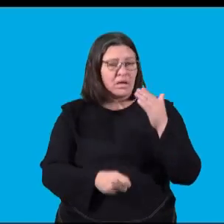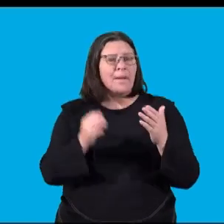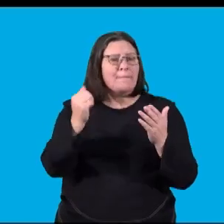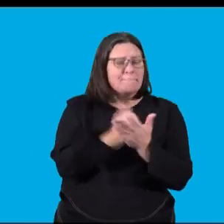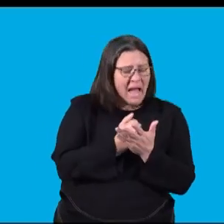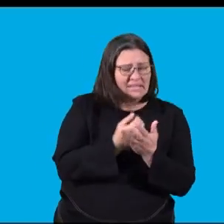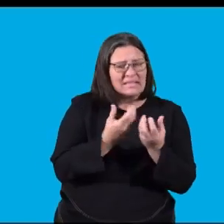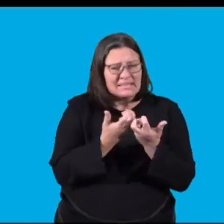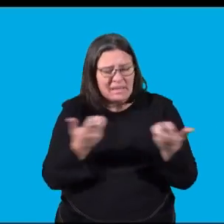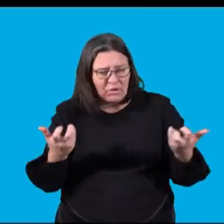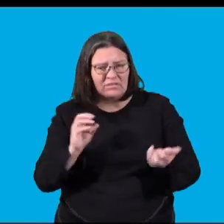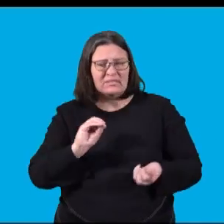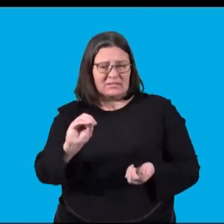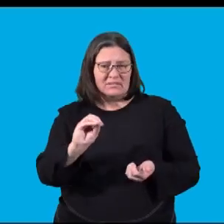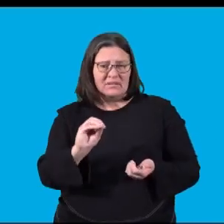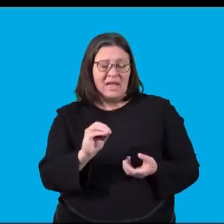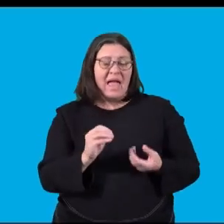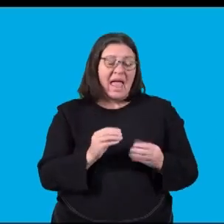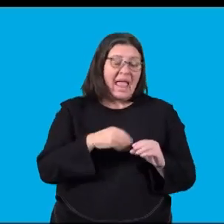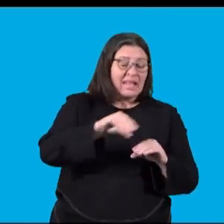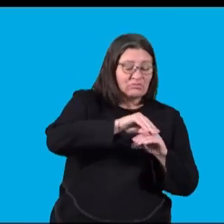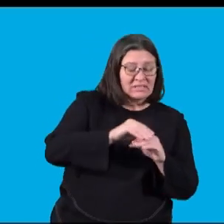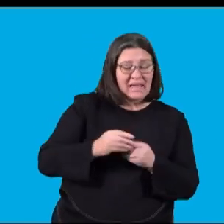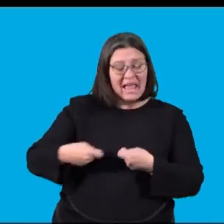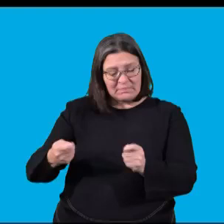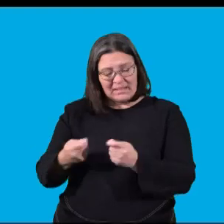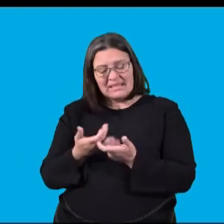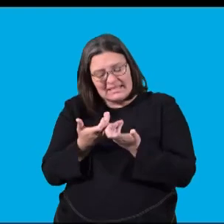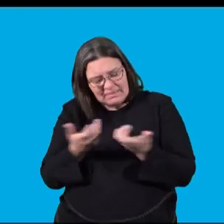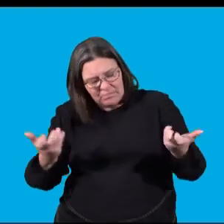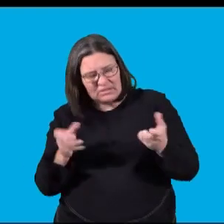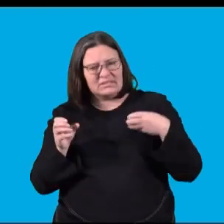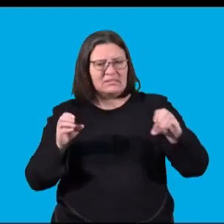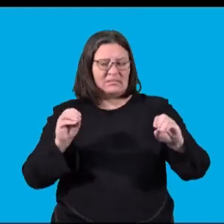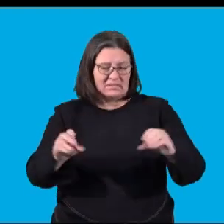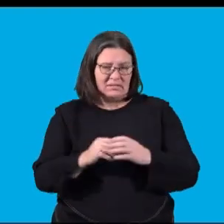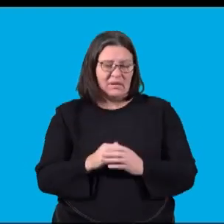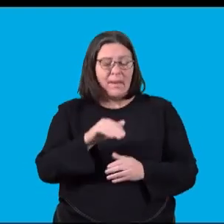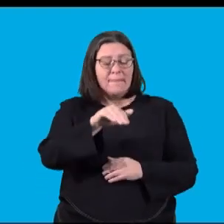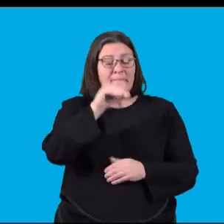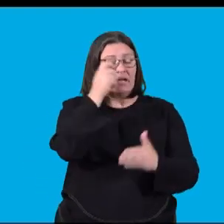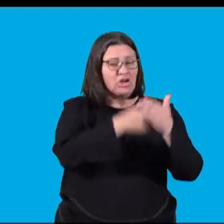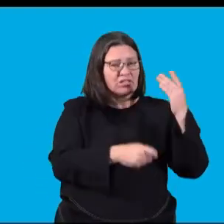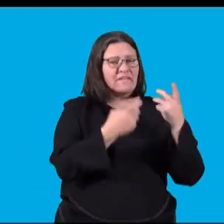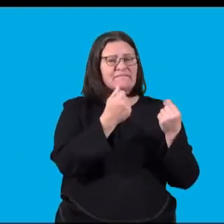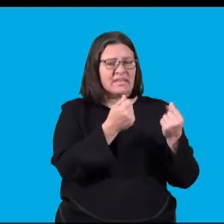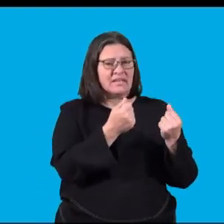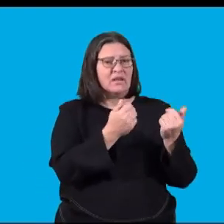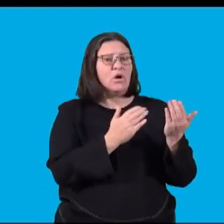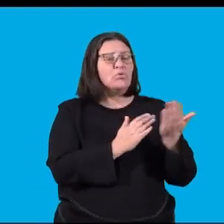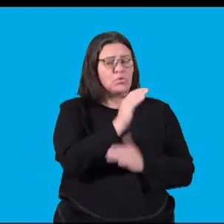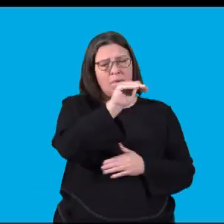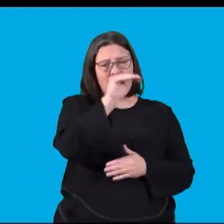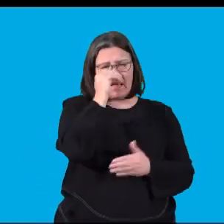charges must be recorded separately from interest expense. Bank charges are fees that are